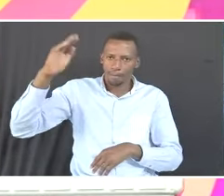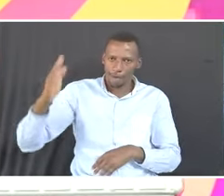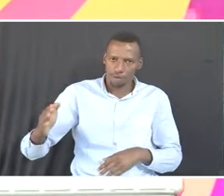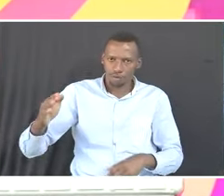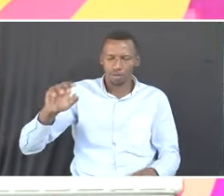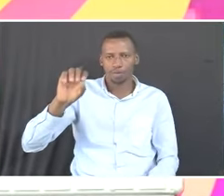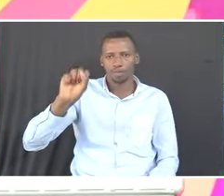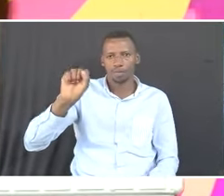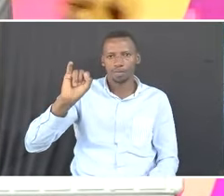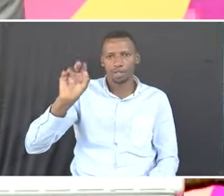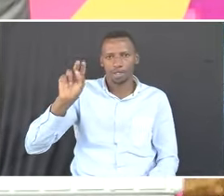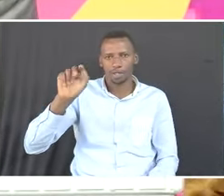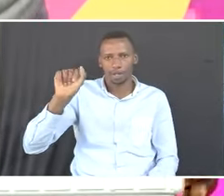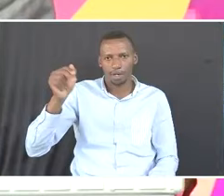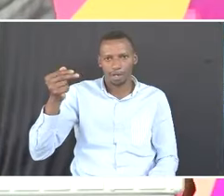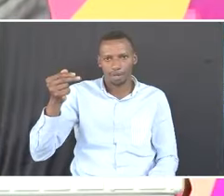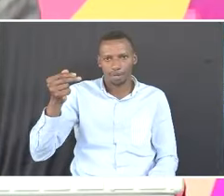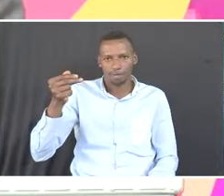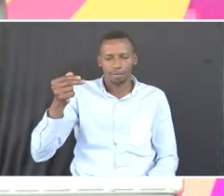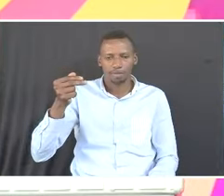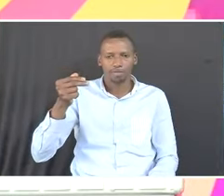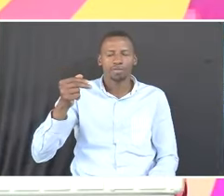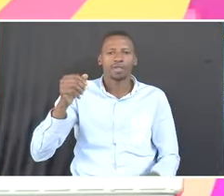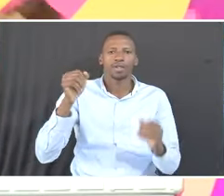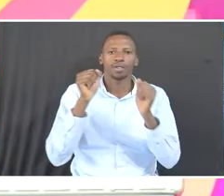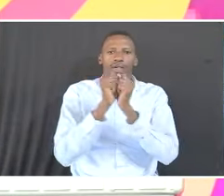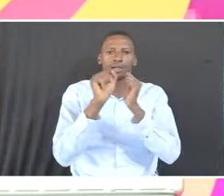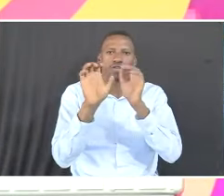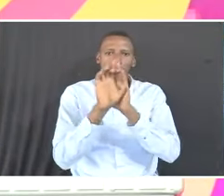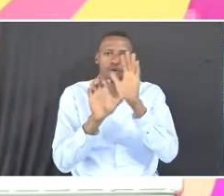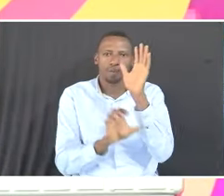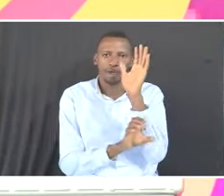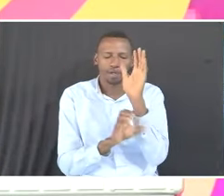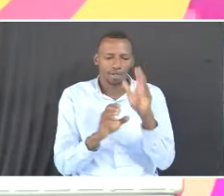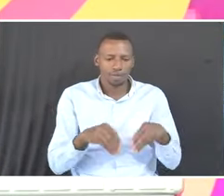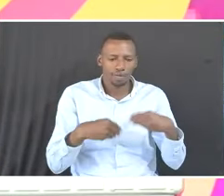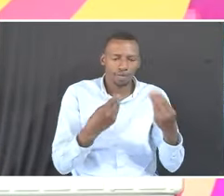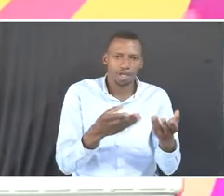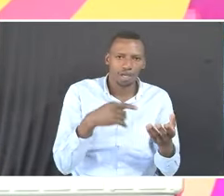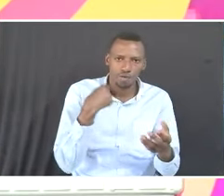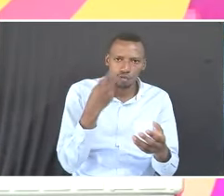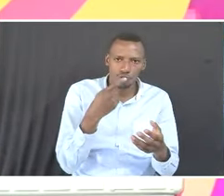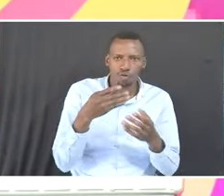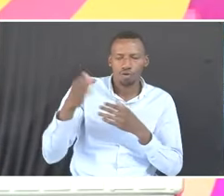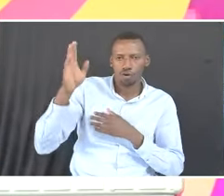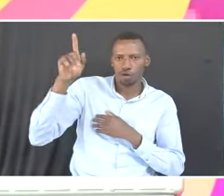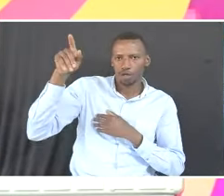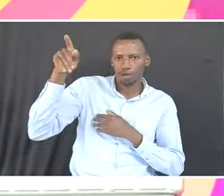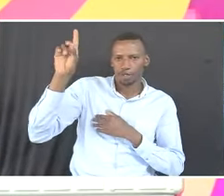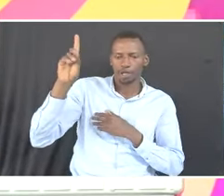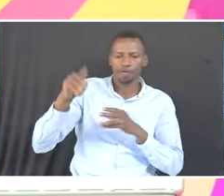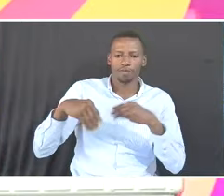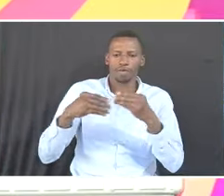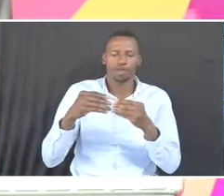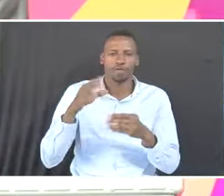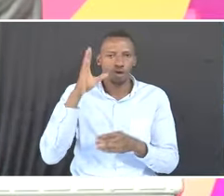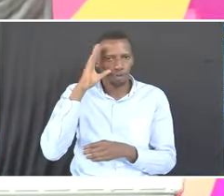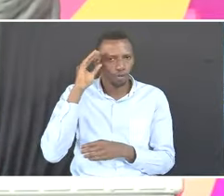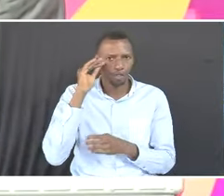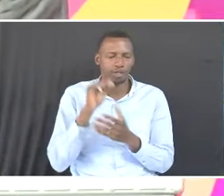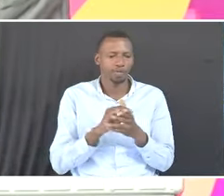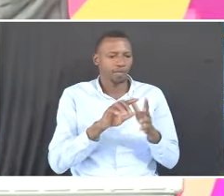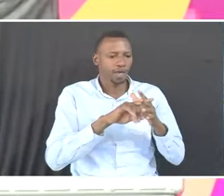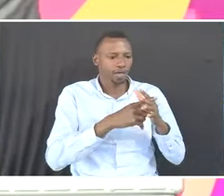Ten Commandments, which are a revelation of God's character, were given by God himself, Exodus 19 and